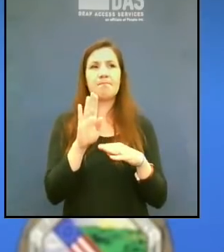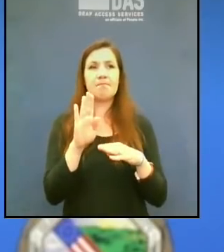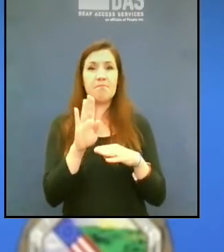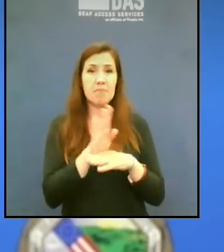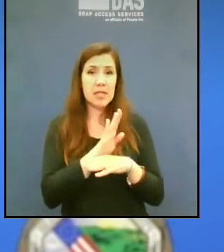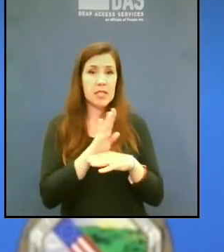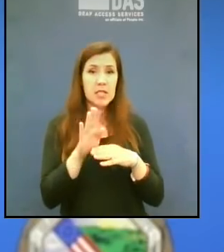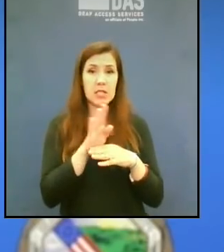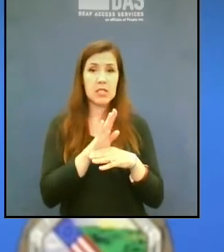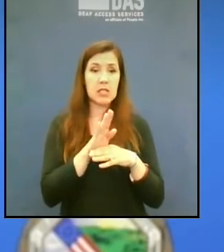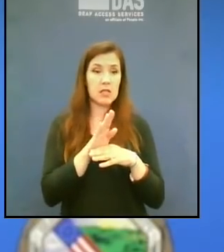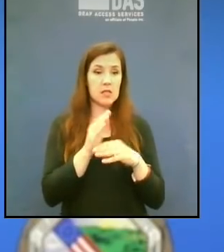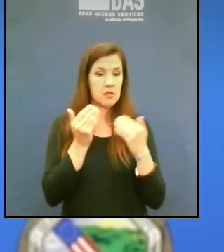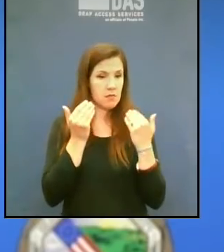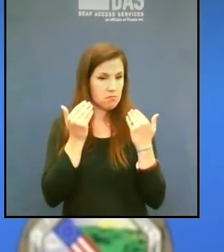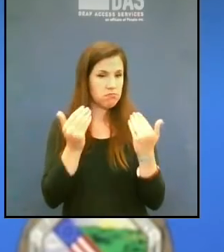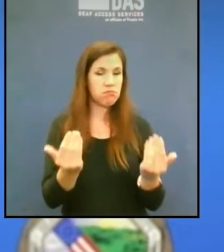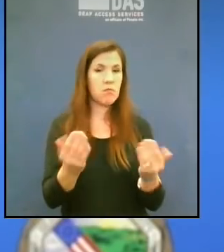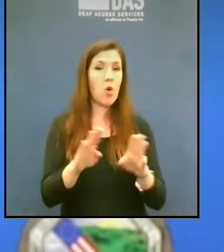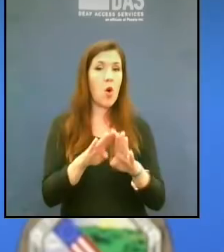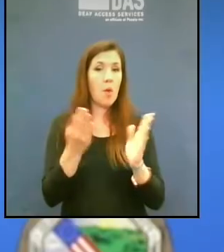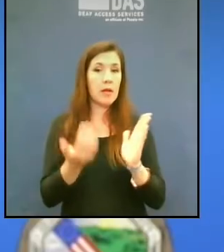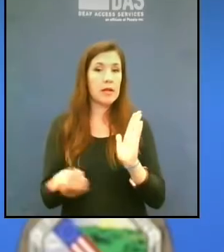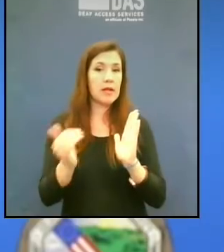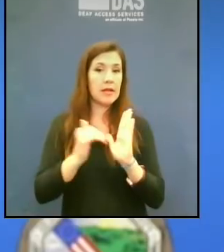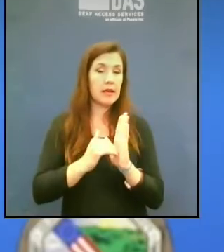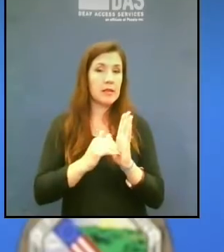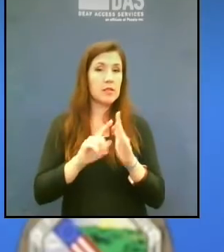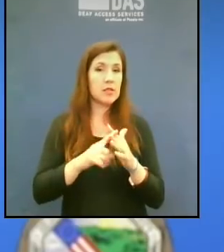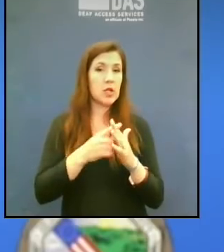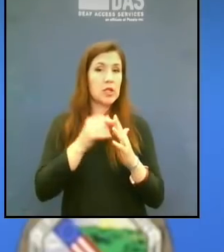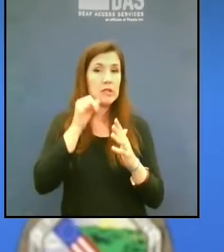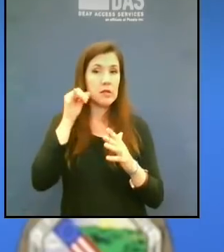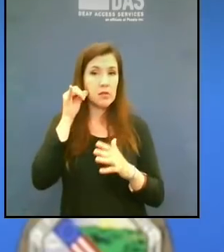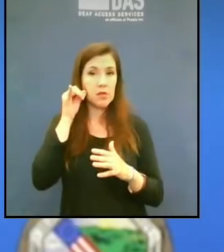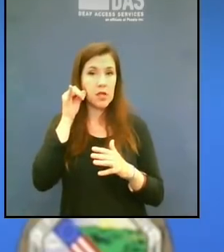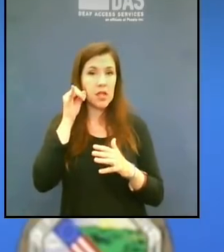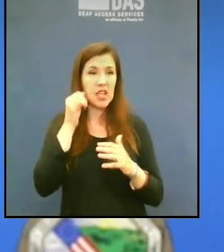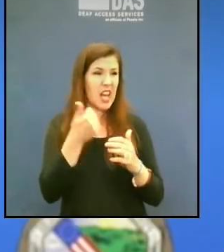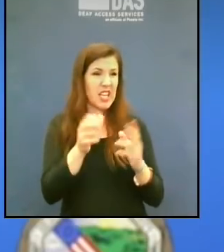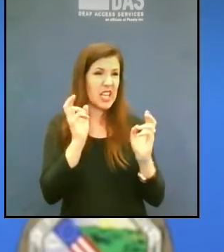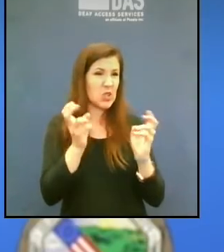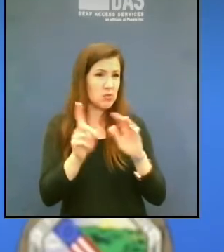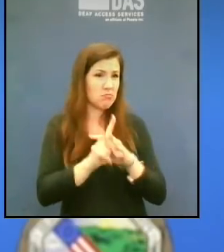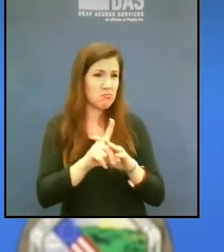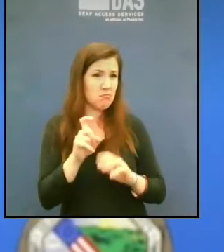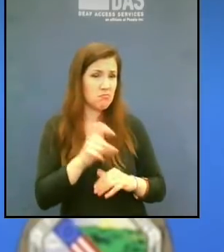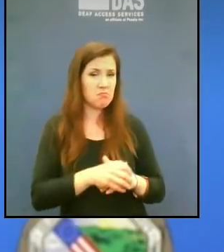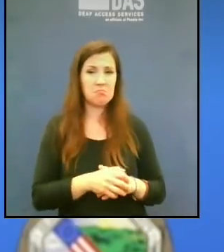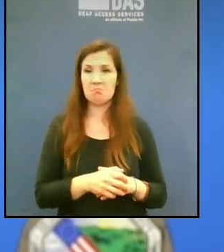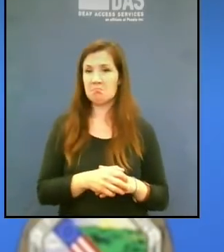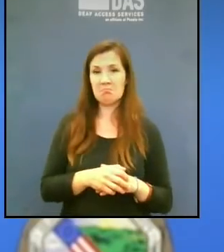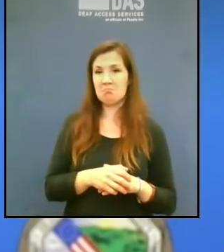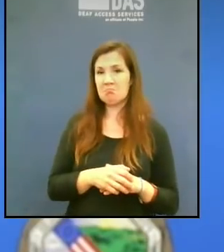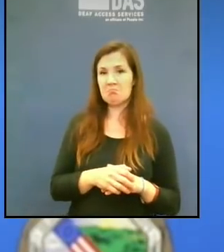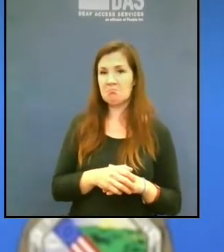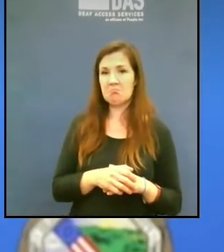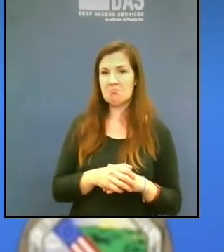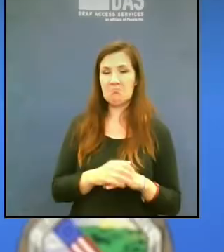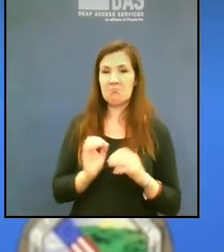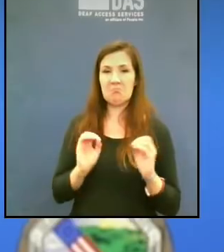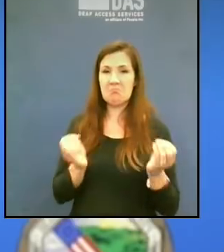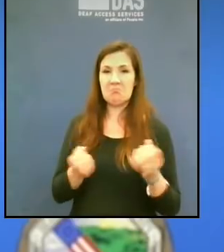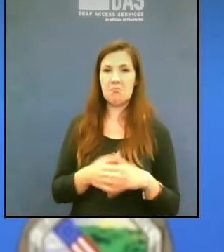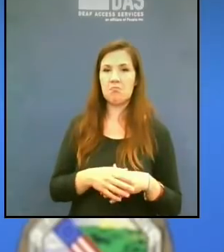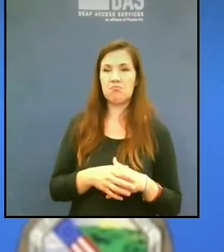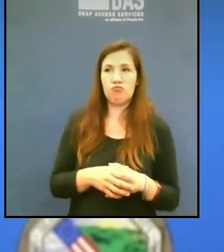rights to reopen and conduct business beginning yesterday under phase 2? I am not aware of any. That is not to say it did not